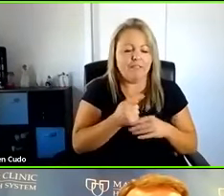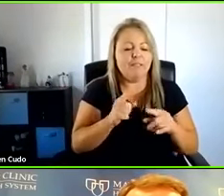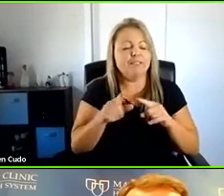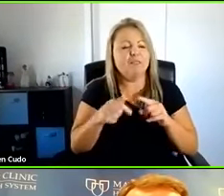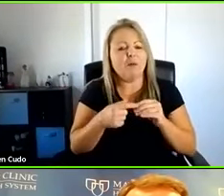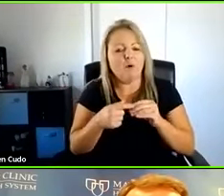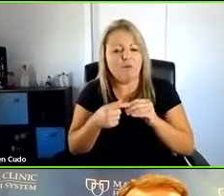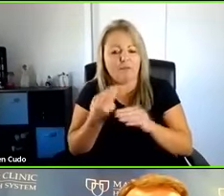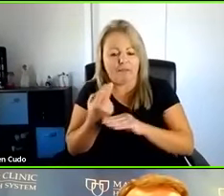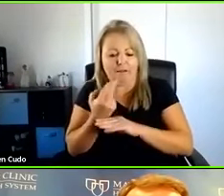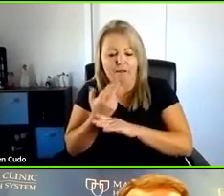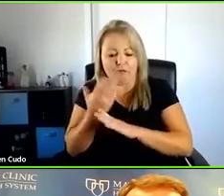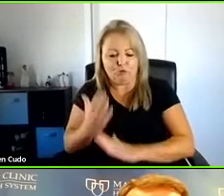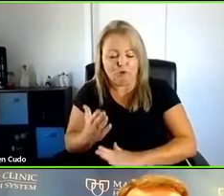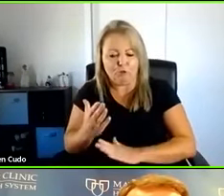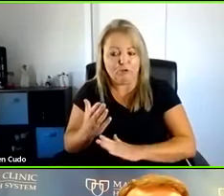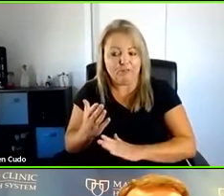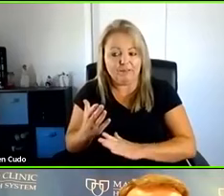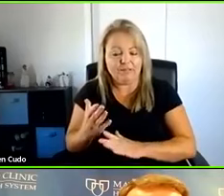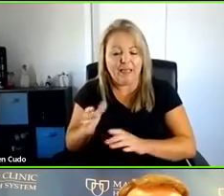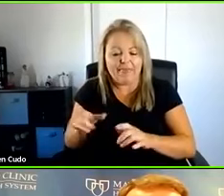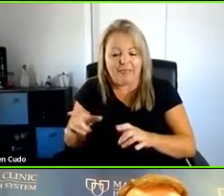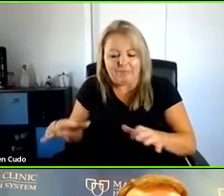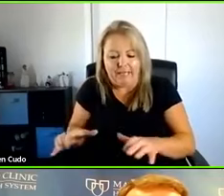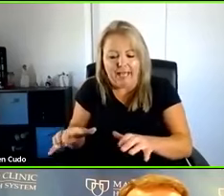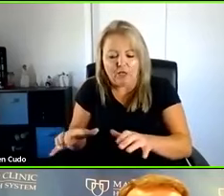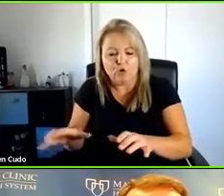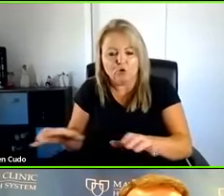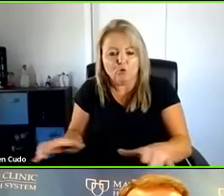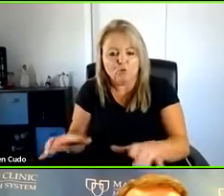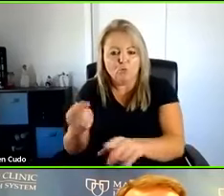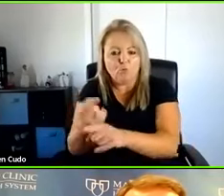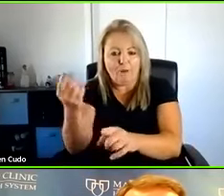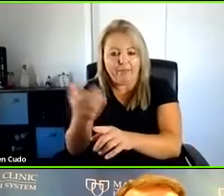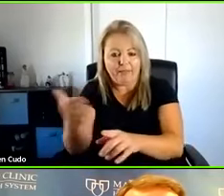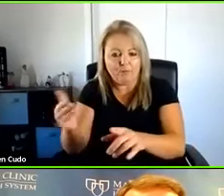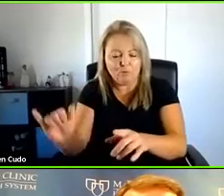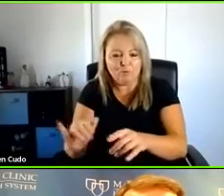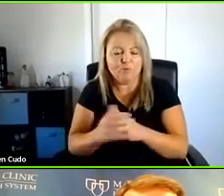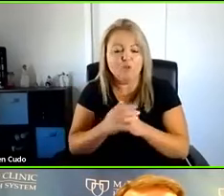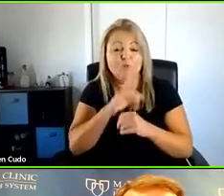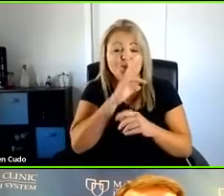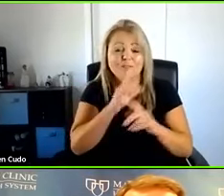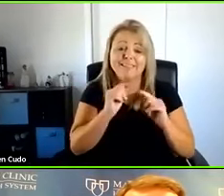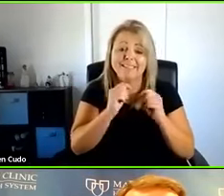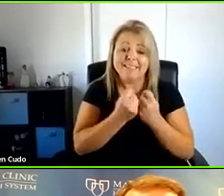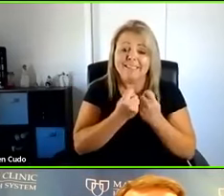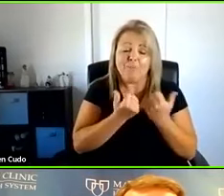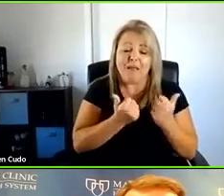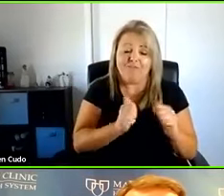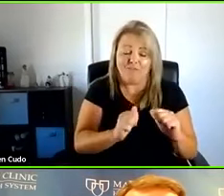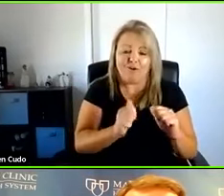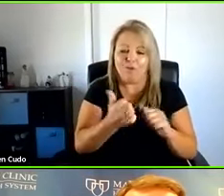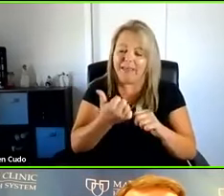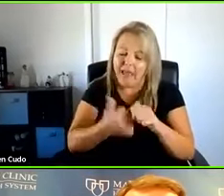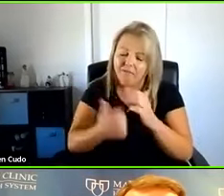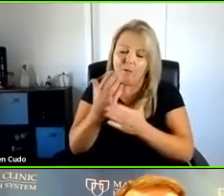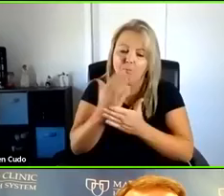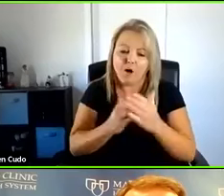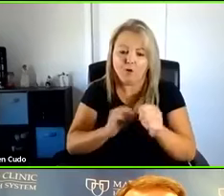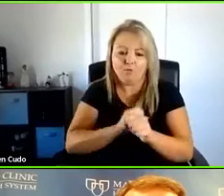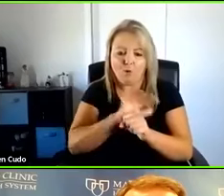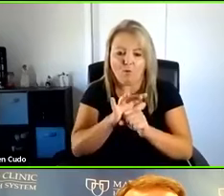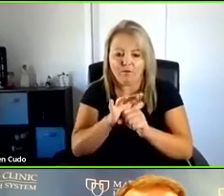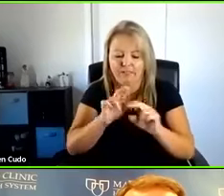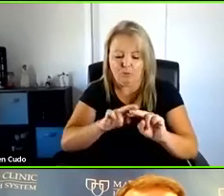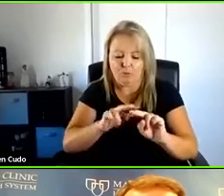the customer base and them taking actions to do the right thing as well. It's really a team effort, as with every part of COVID and